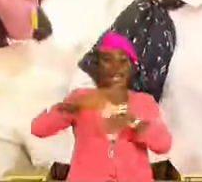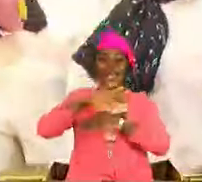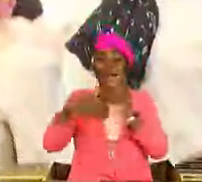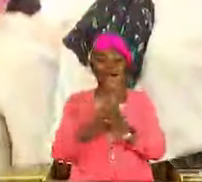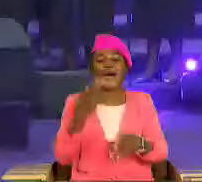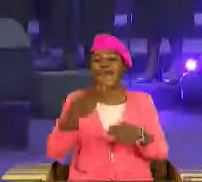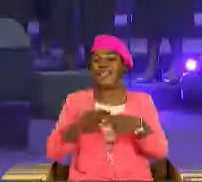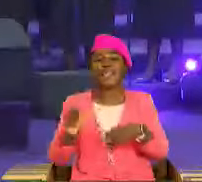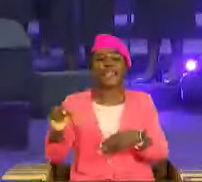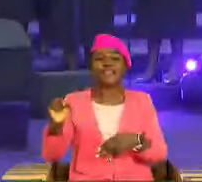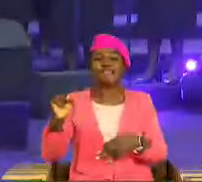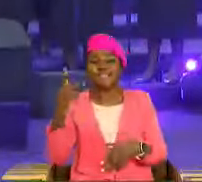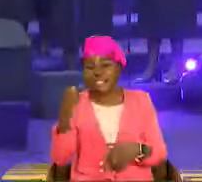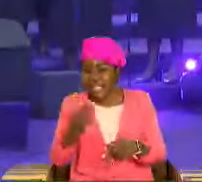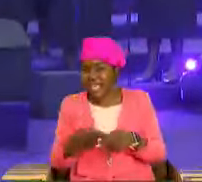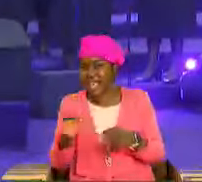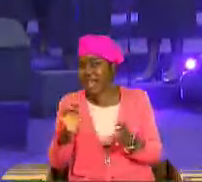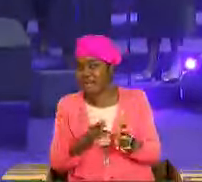every